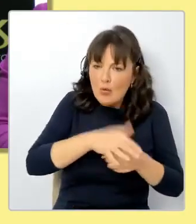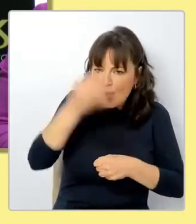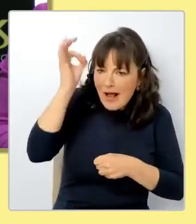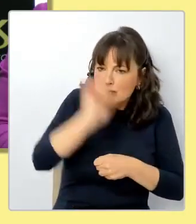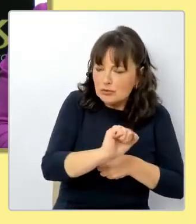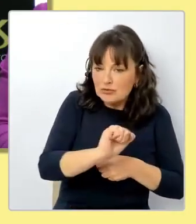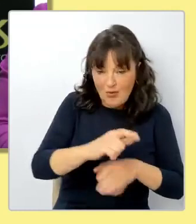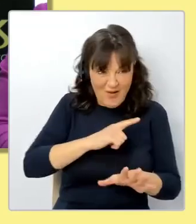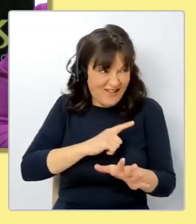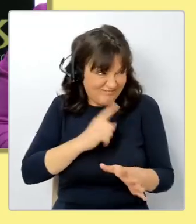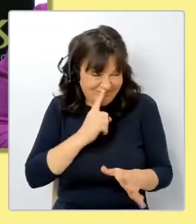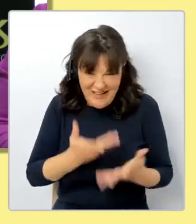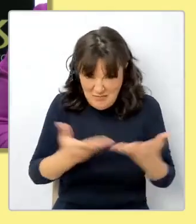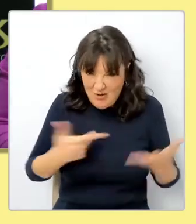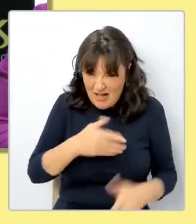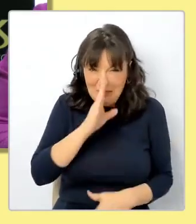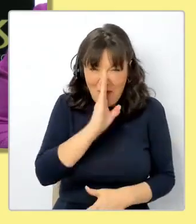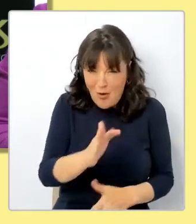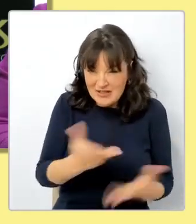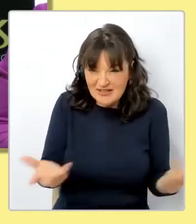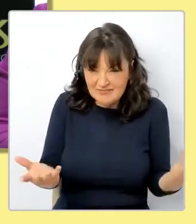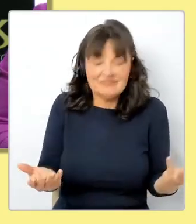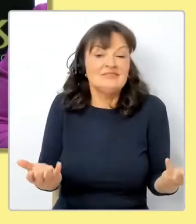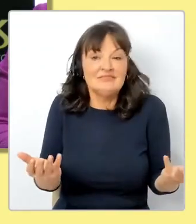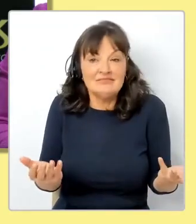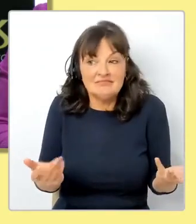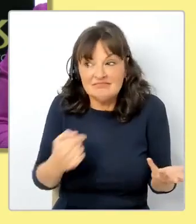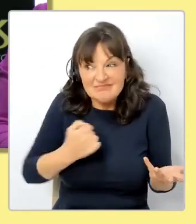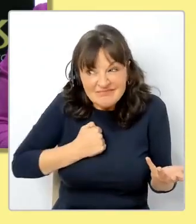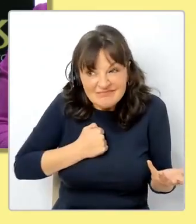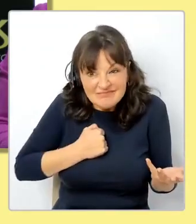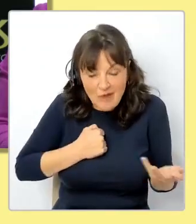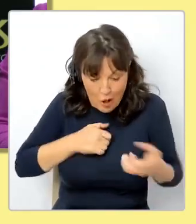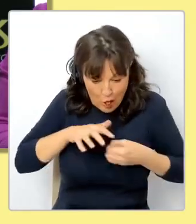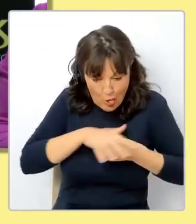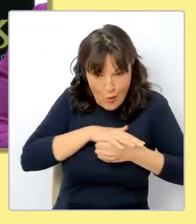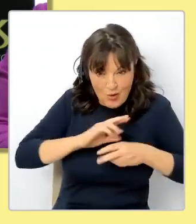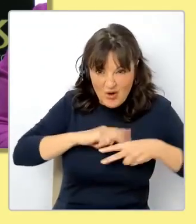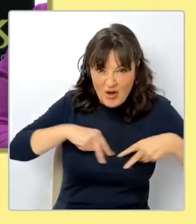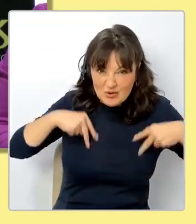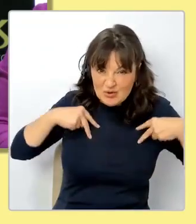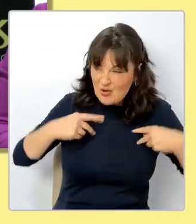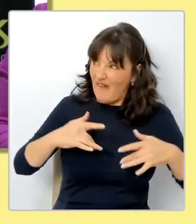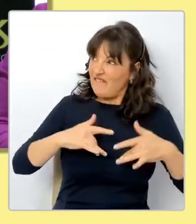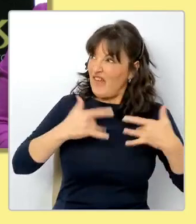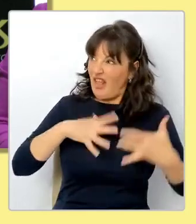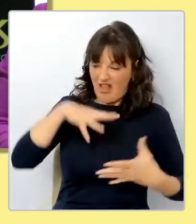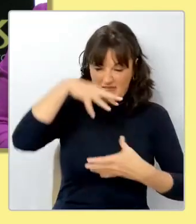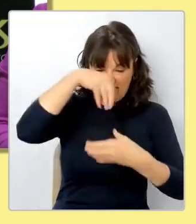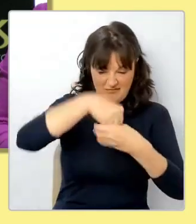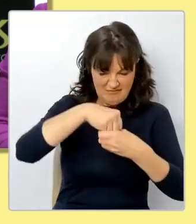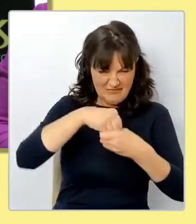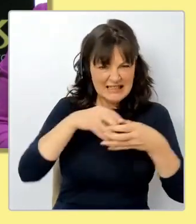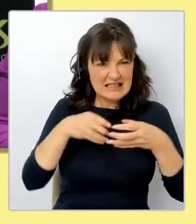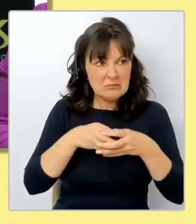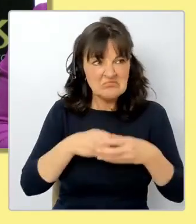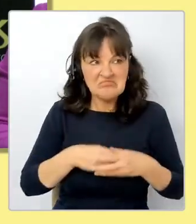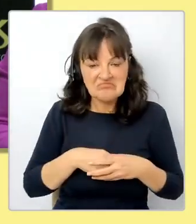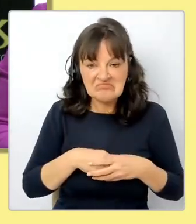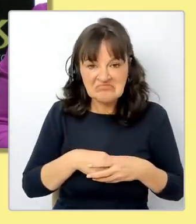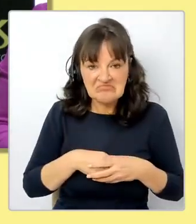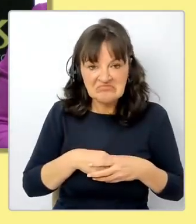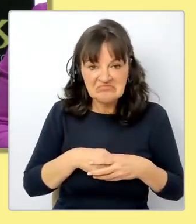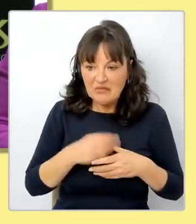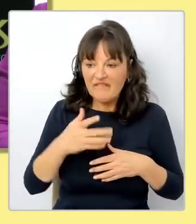frank, let's speak honestly with each other, our local councillors don't feel like they're part of the team enough. They feel sometimes we're doing things to